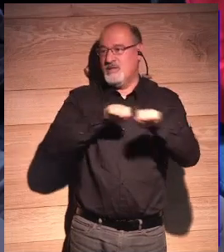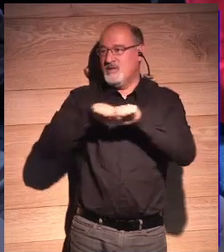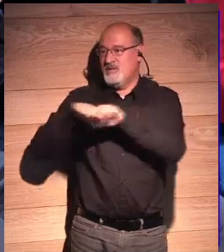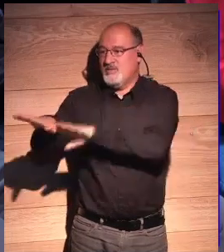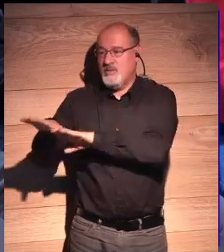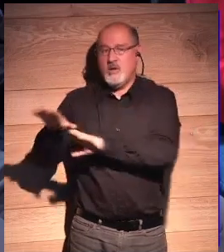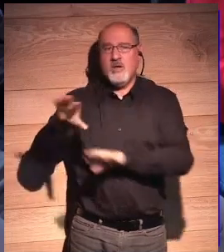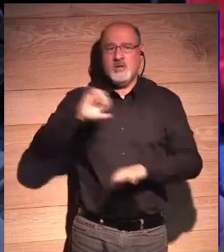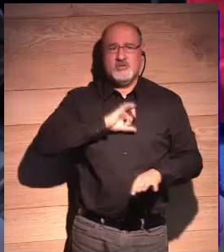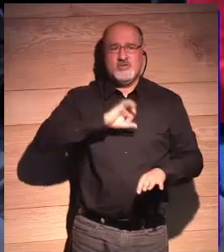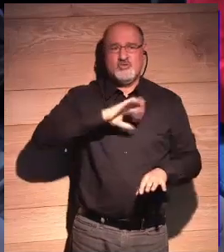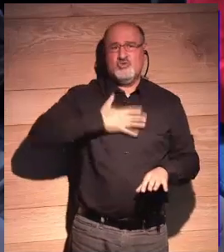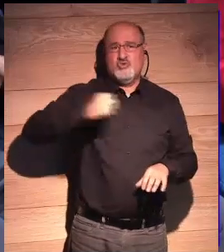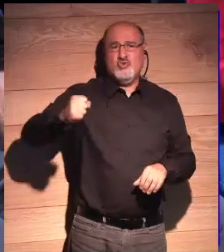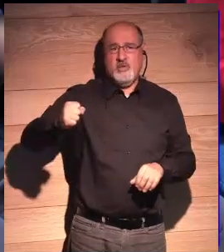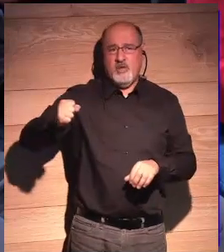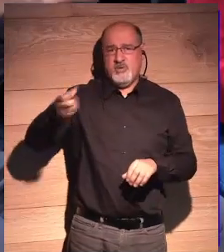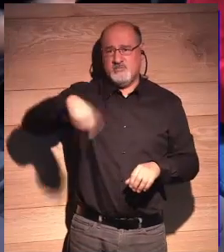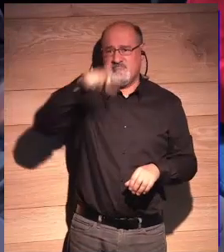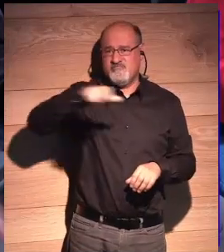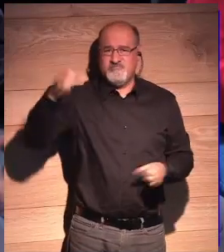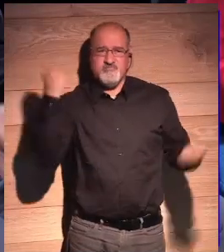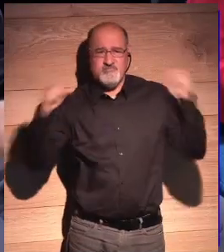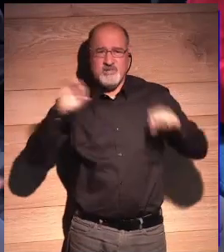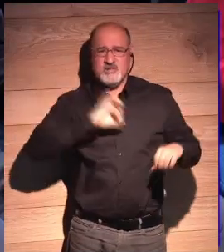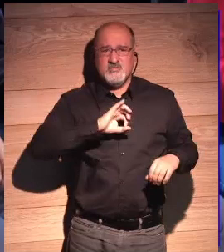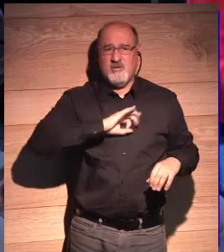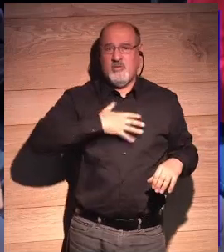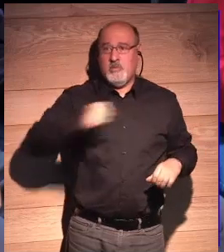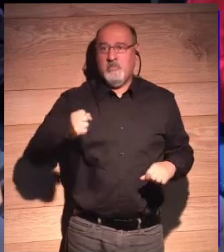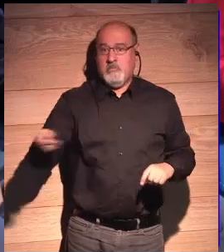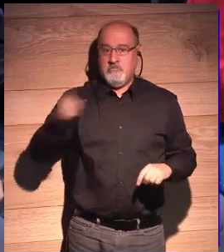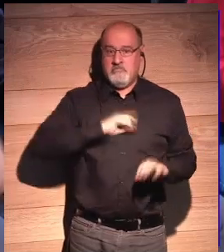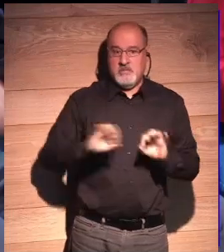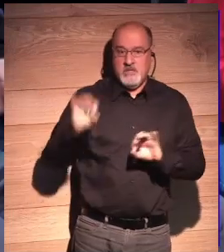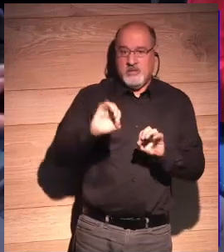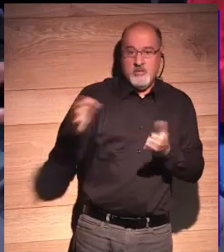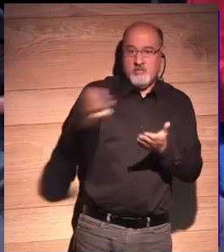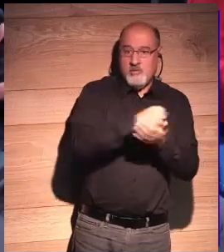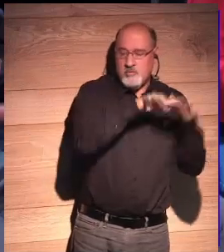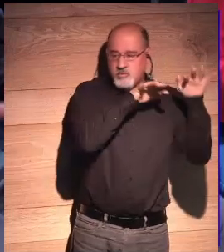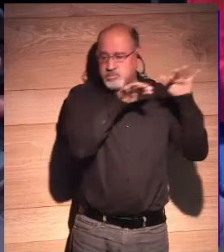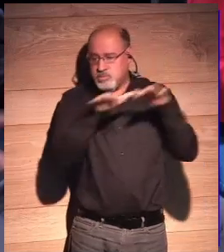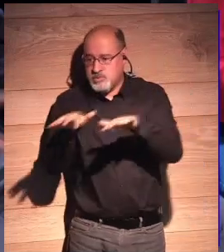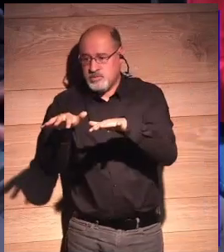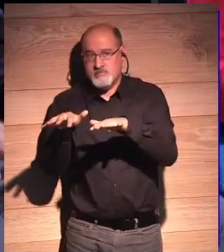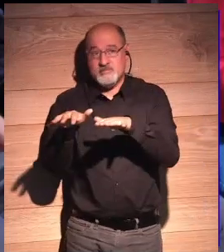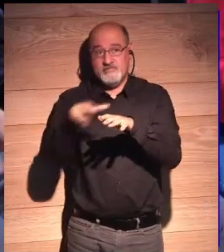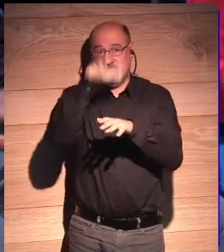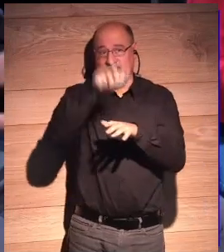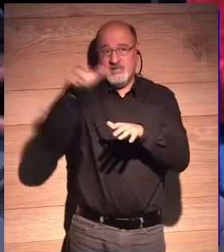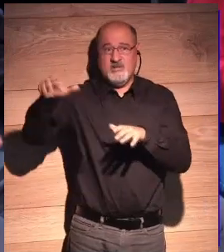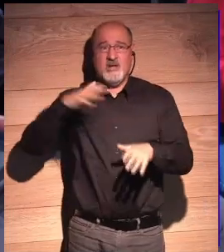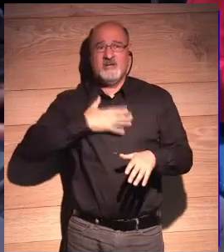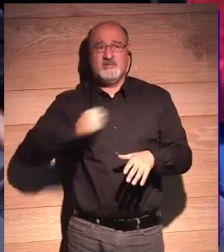then imitated that person and then somebody else imitated, and it was way down the line where it's just the lowest form